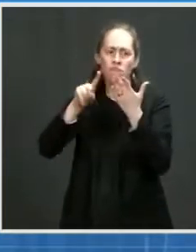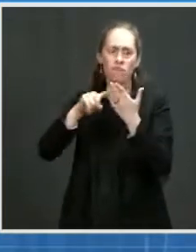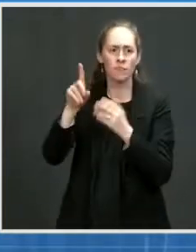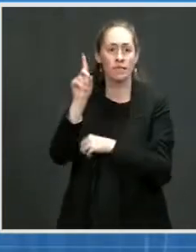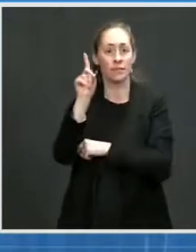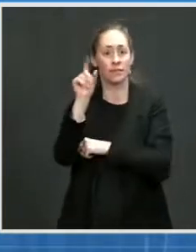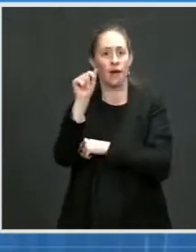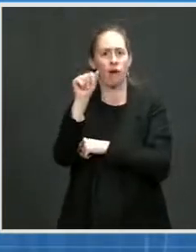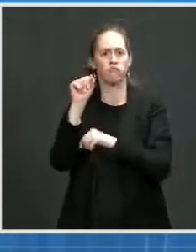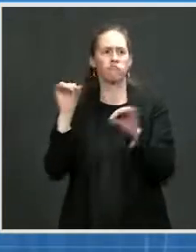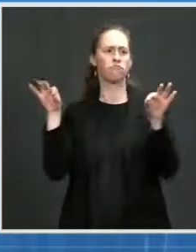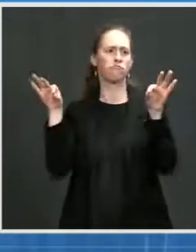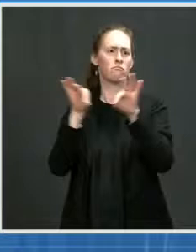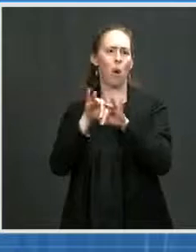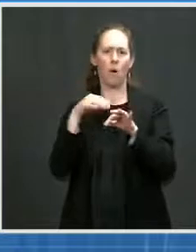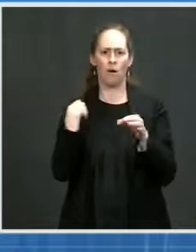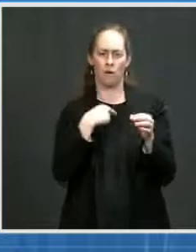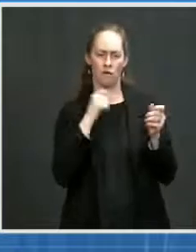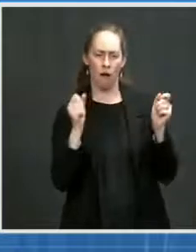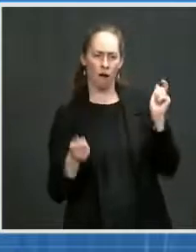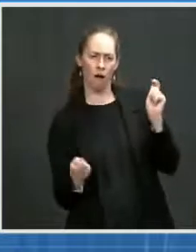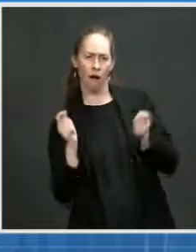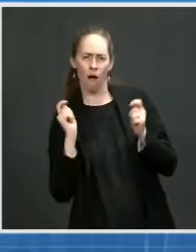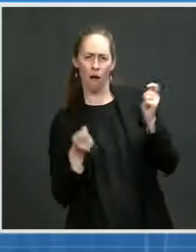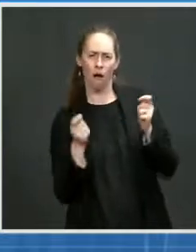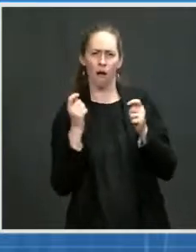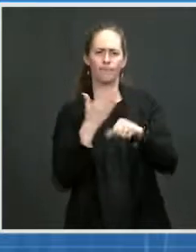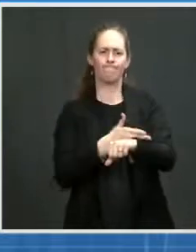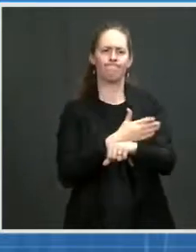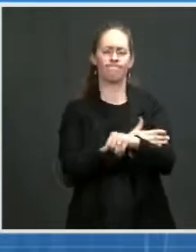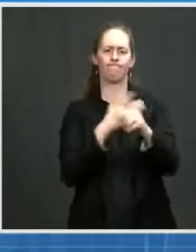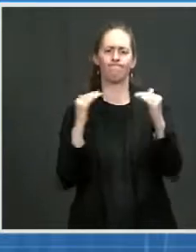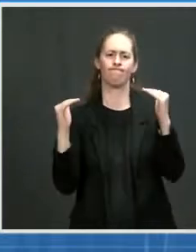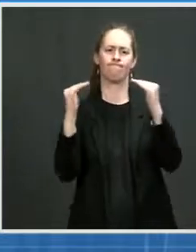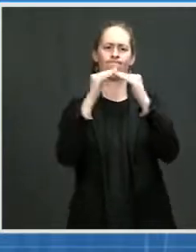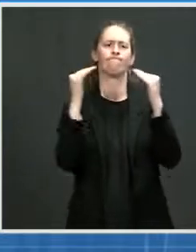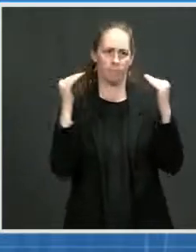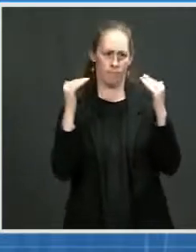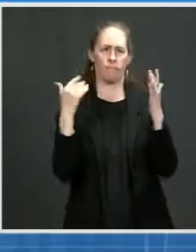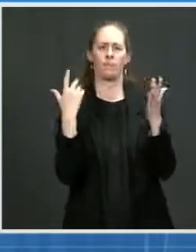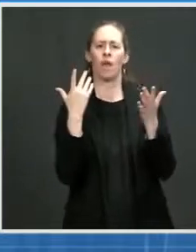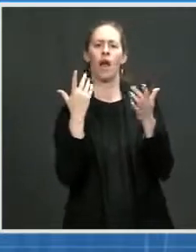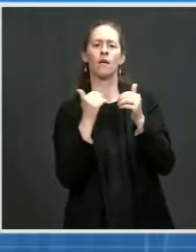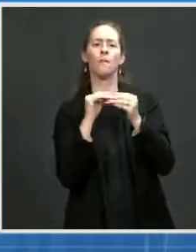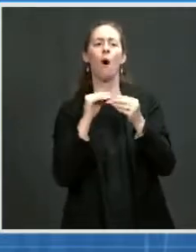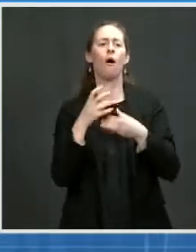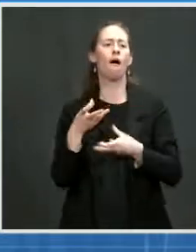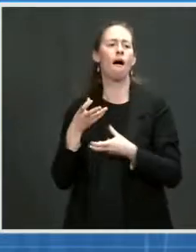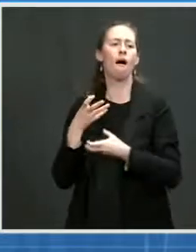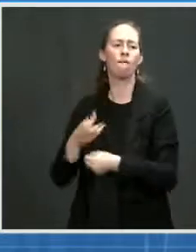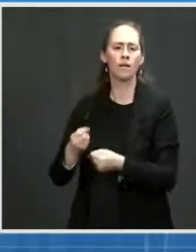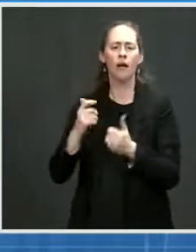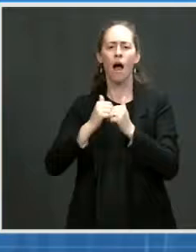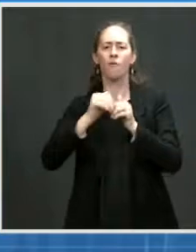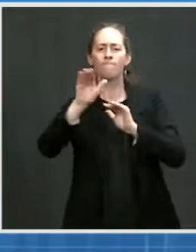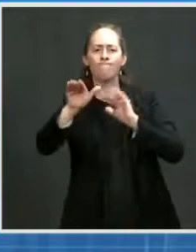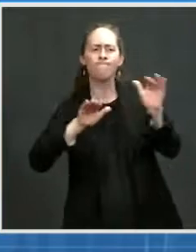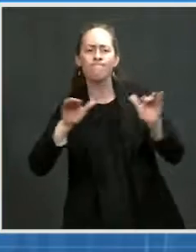will have greater confidence as we use these data to guide and drive outreach, engagement, and resource